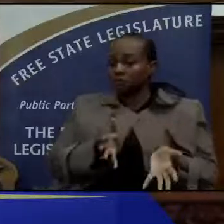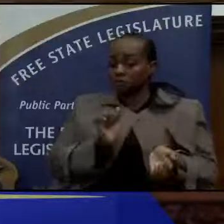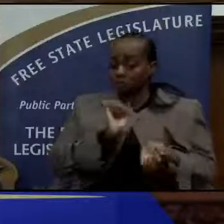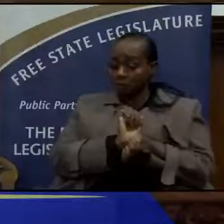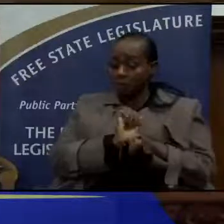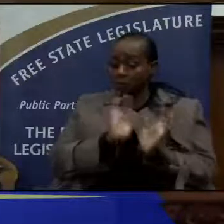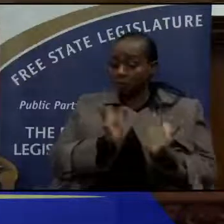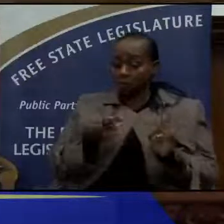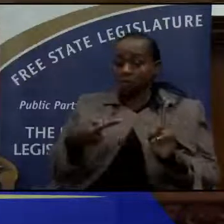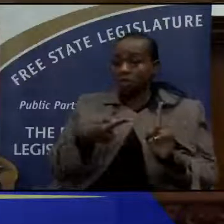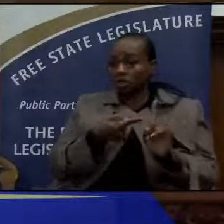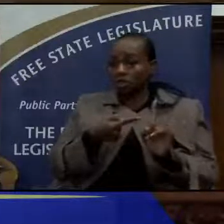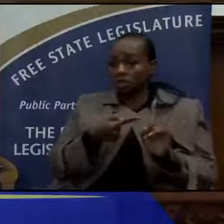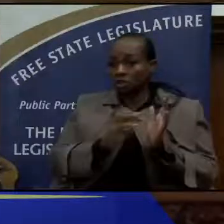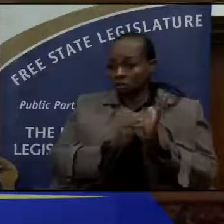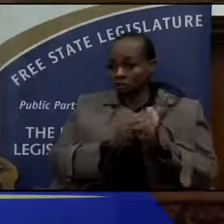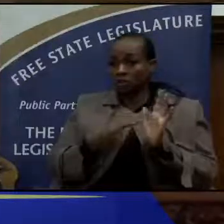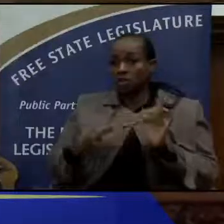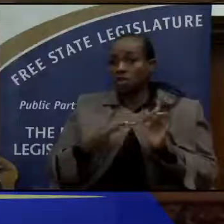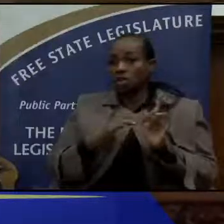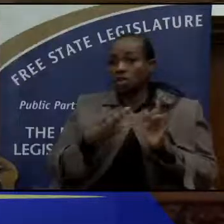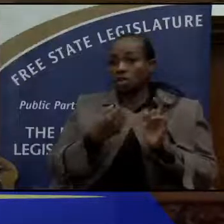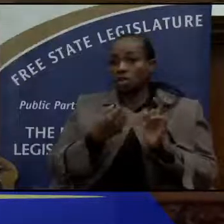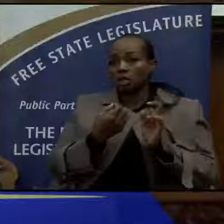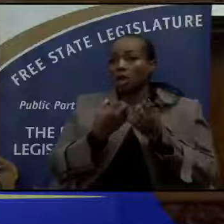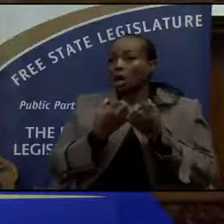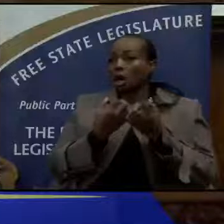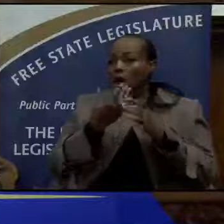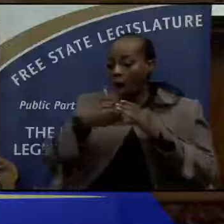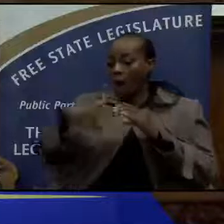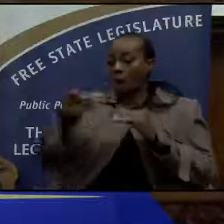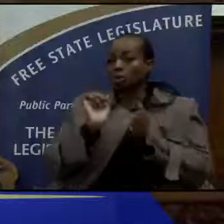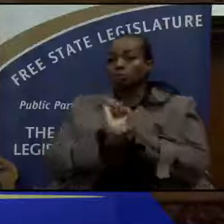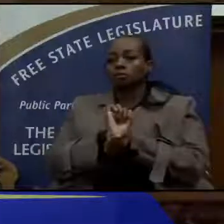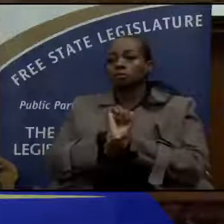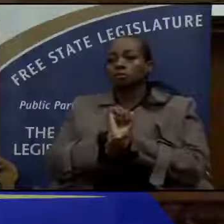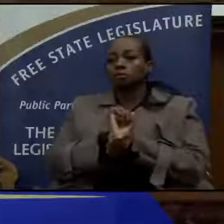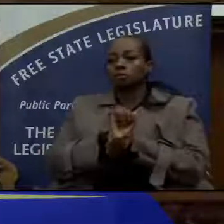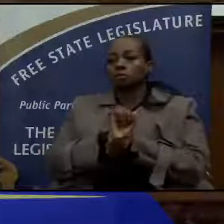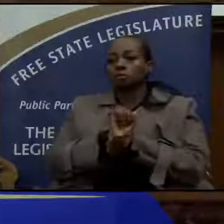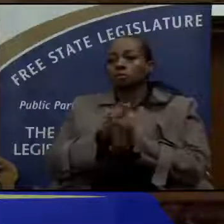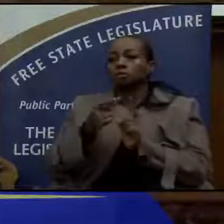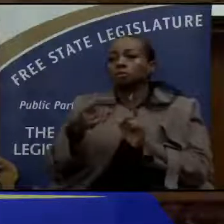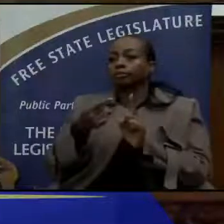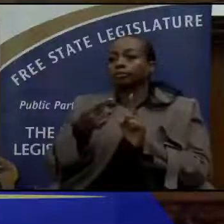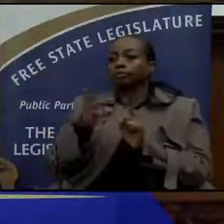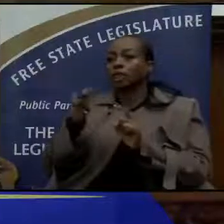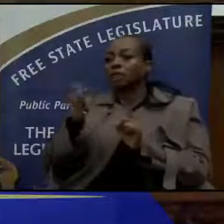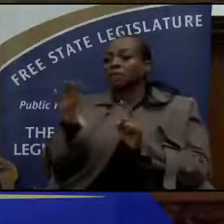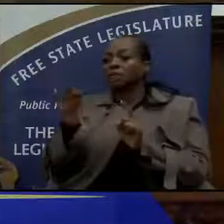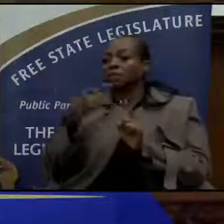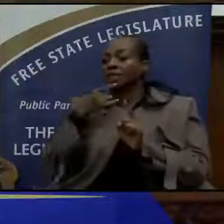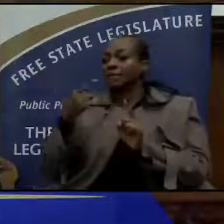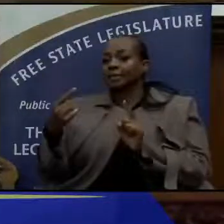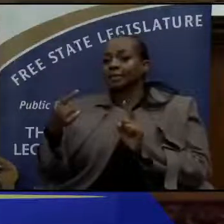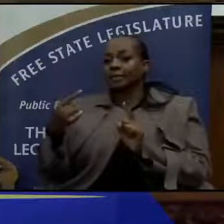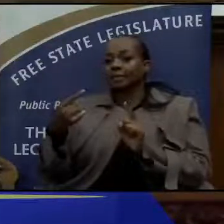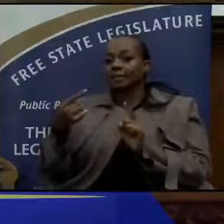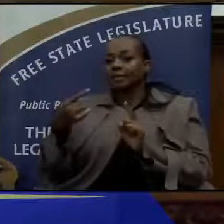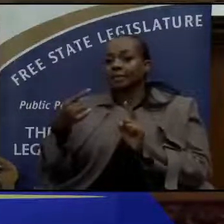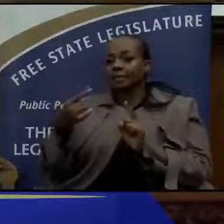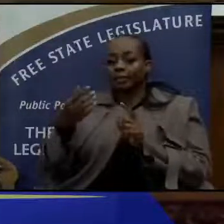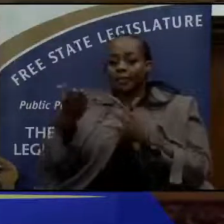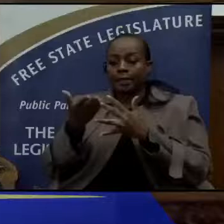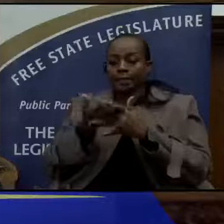qeta sa tswa tronkong MEC William hwathwe ha o sana motho a